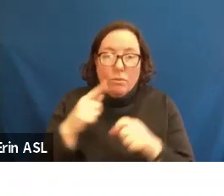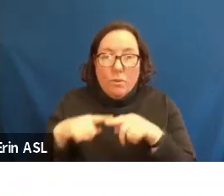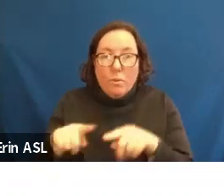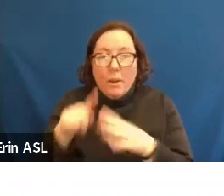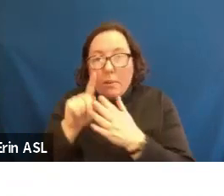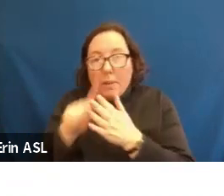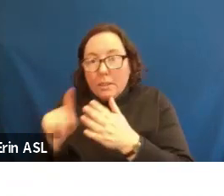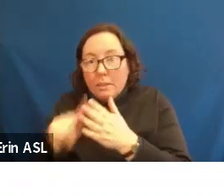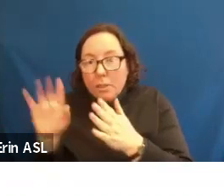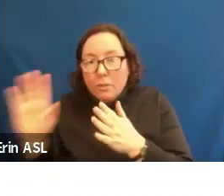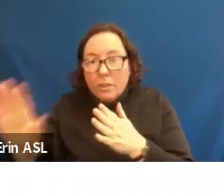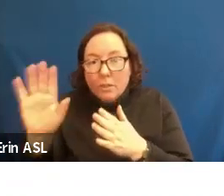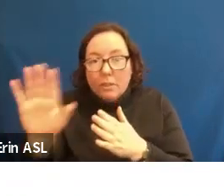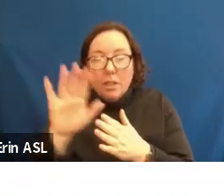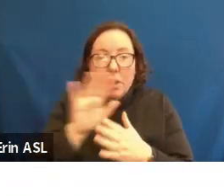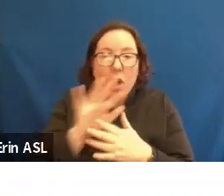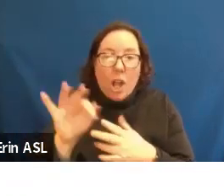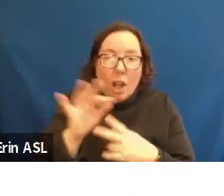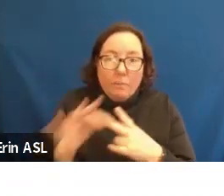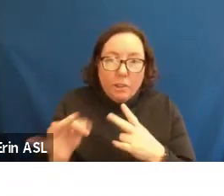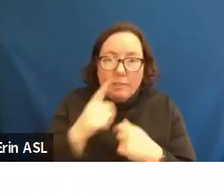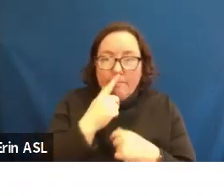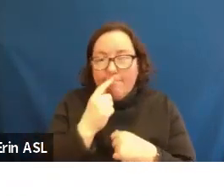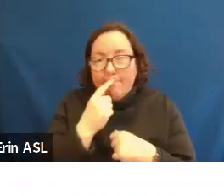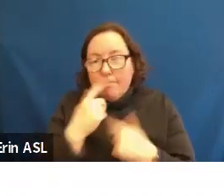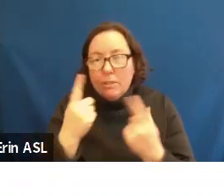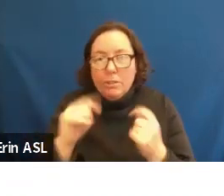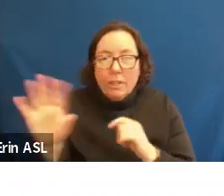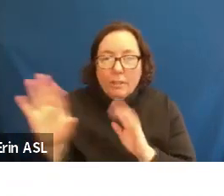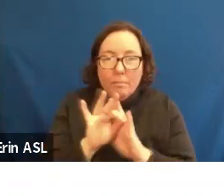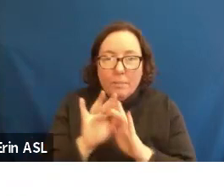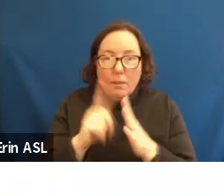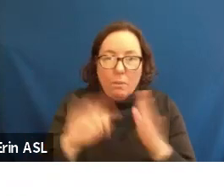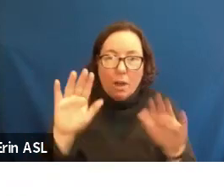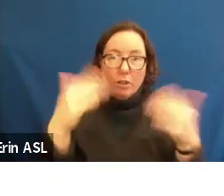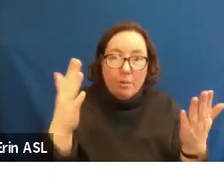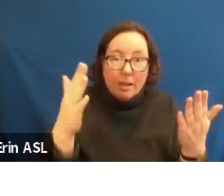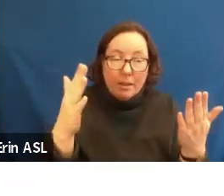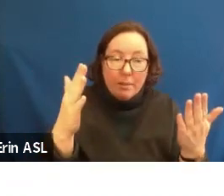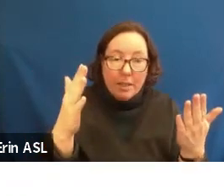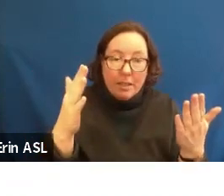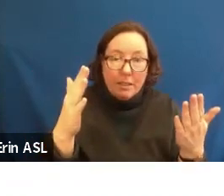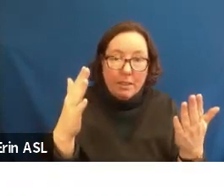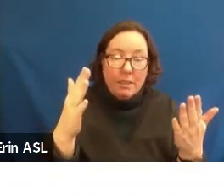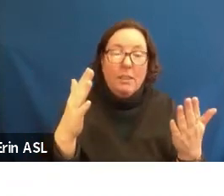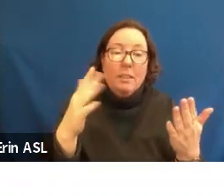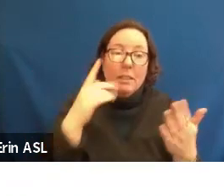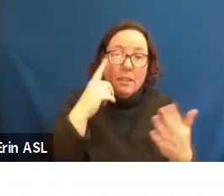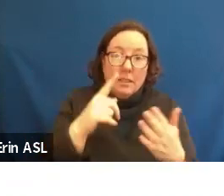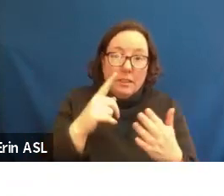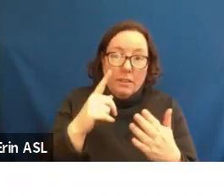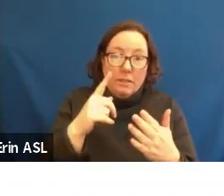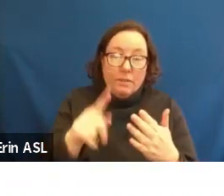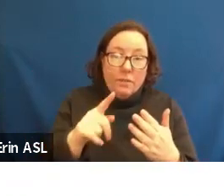exploring different options for our recommendations, both developing